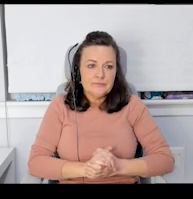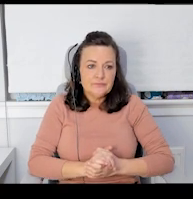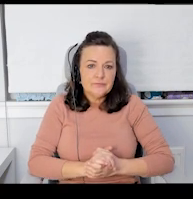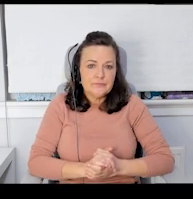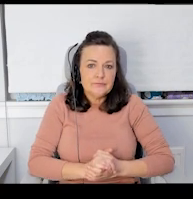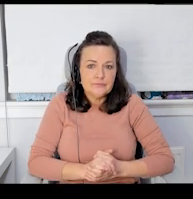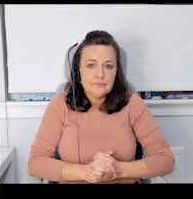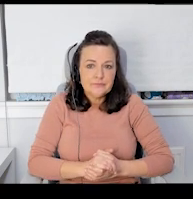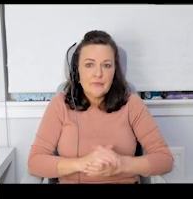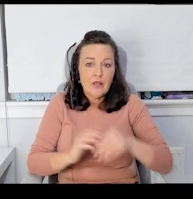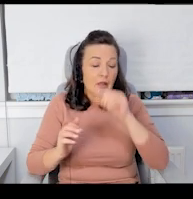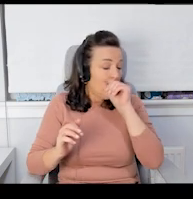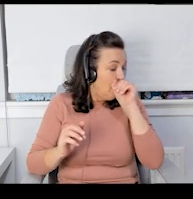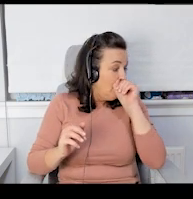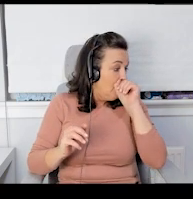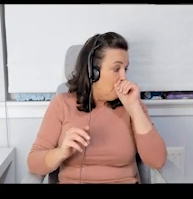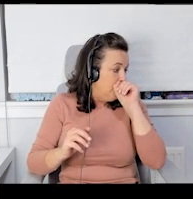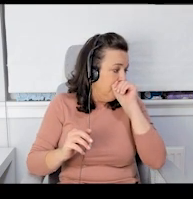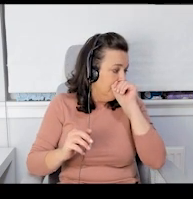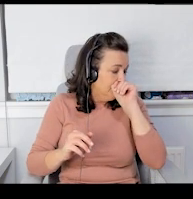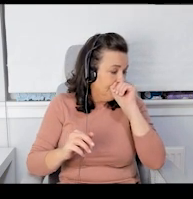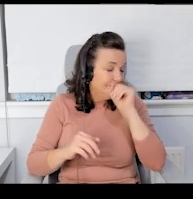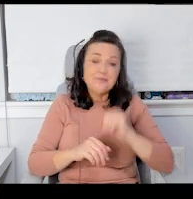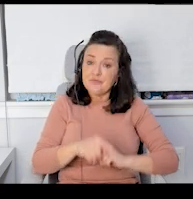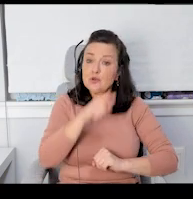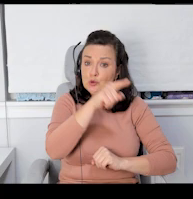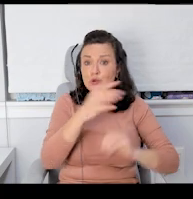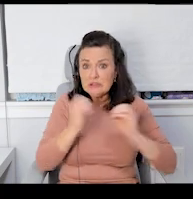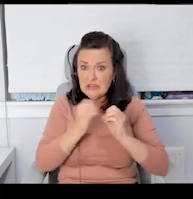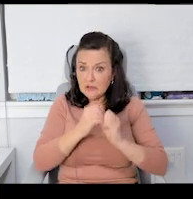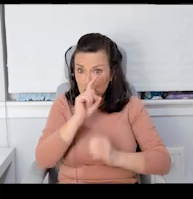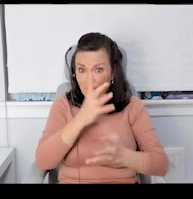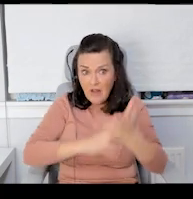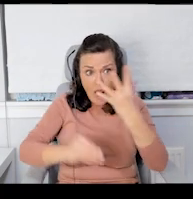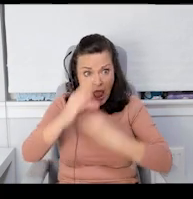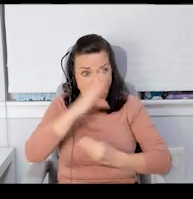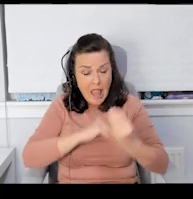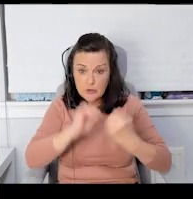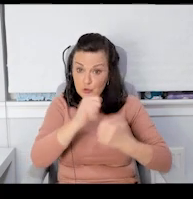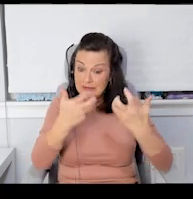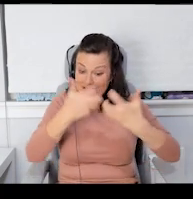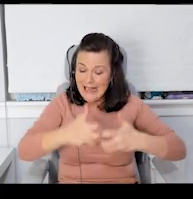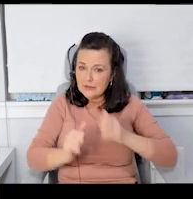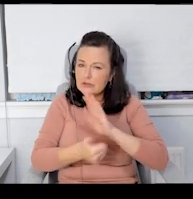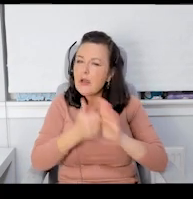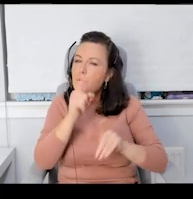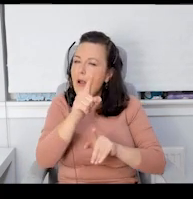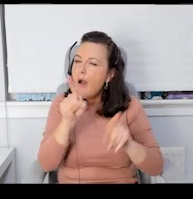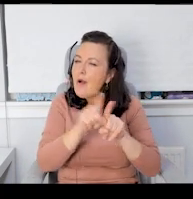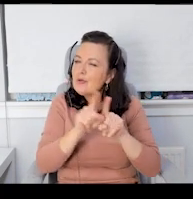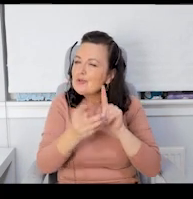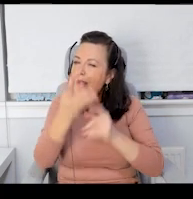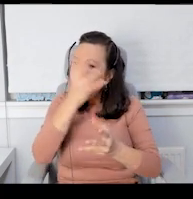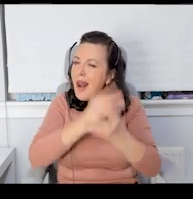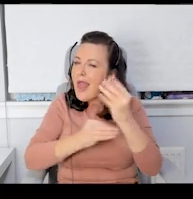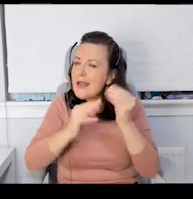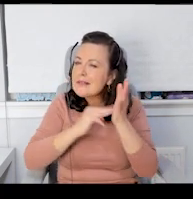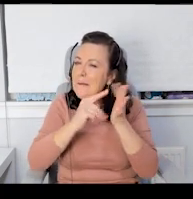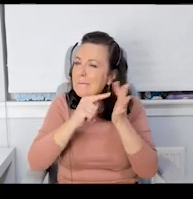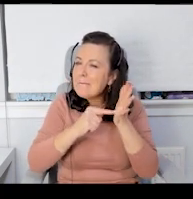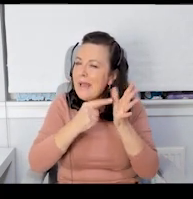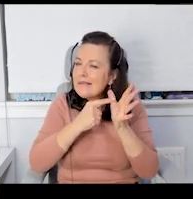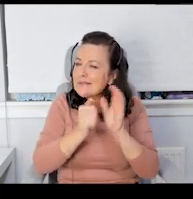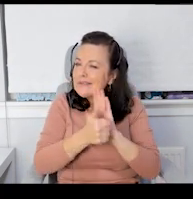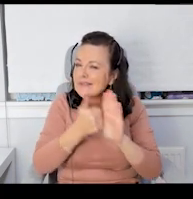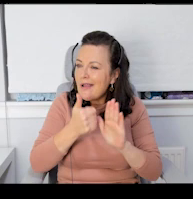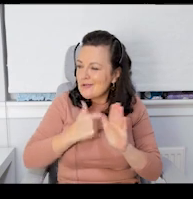in terms of the job roles, but also those meta skills that are key for employers as well. So that's fantastic, Bethany. Gowdham, I'm going to bring you in